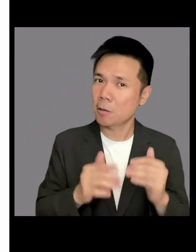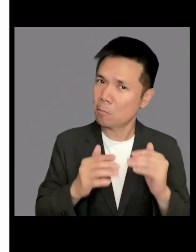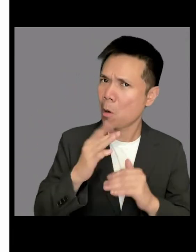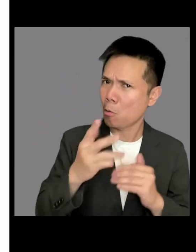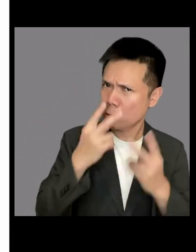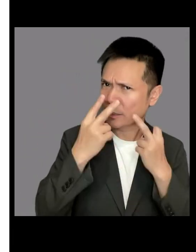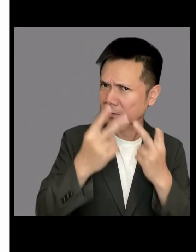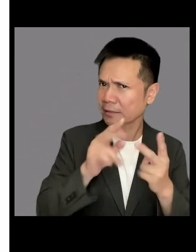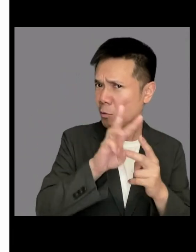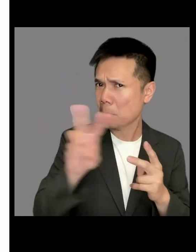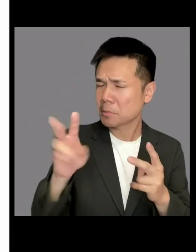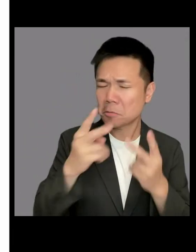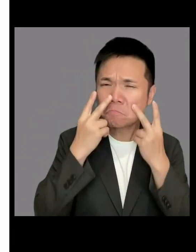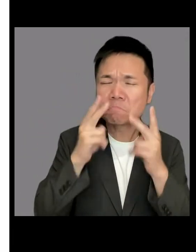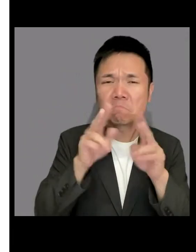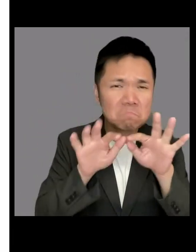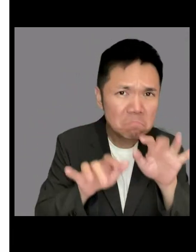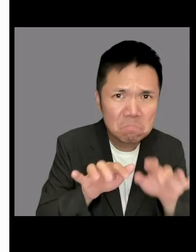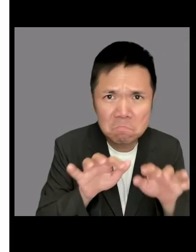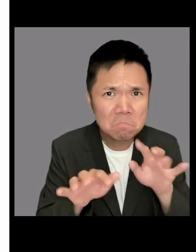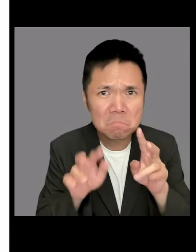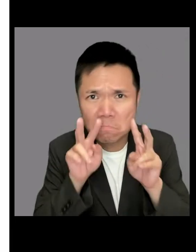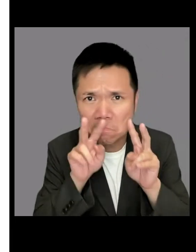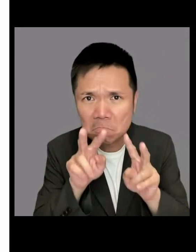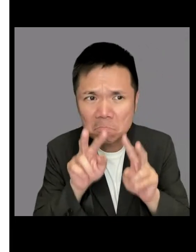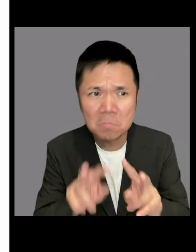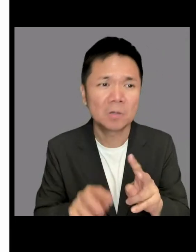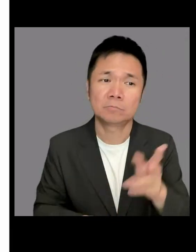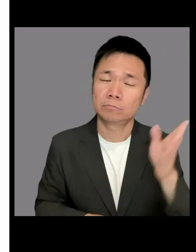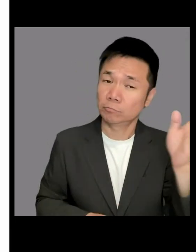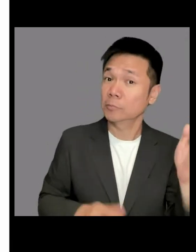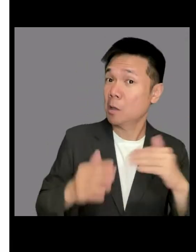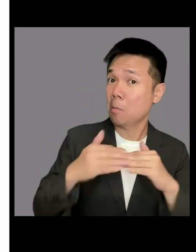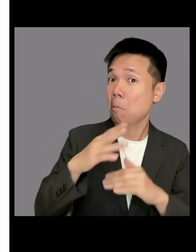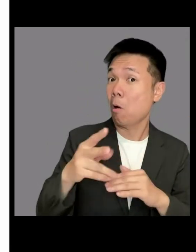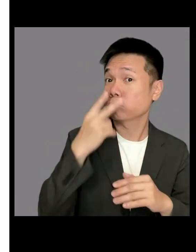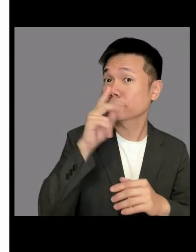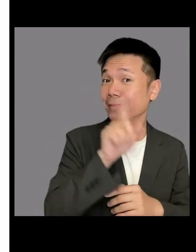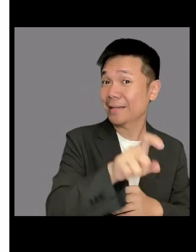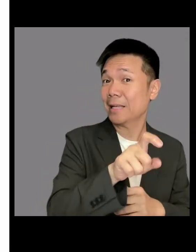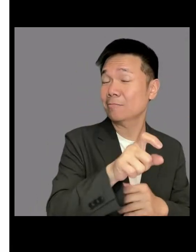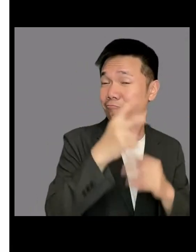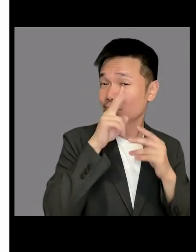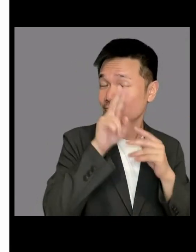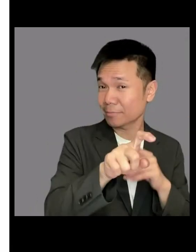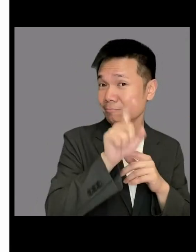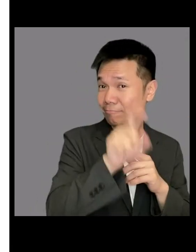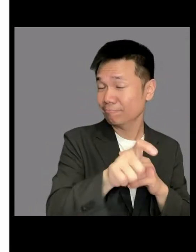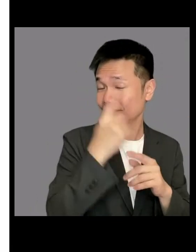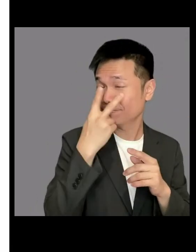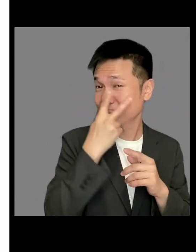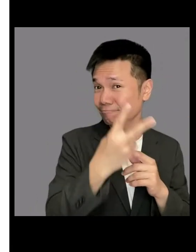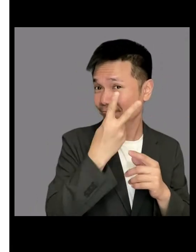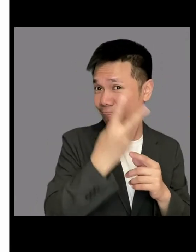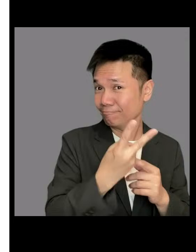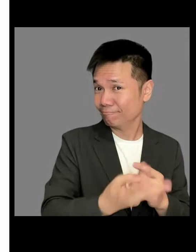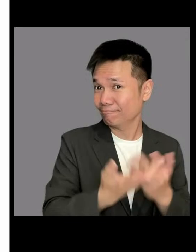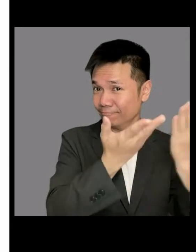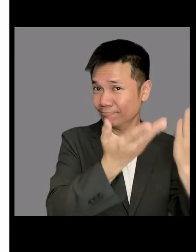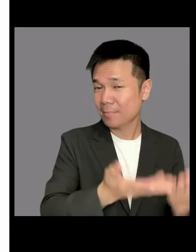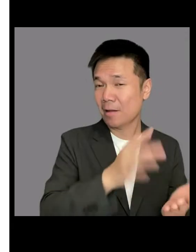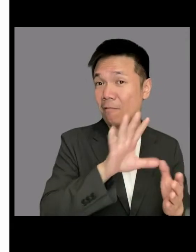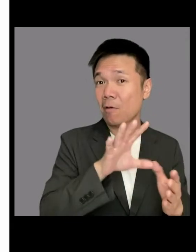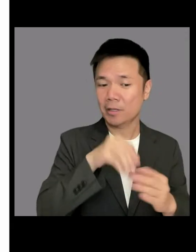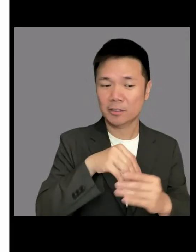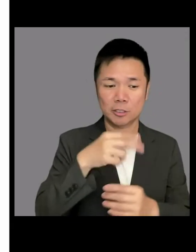on the web. And so I would take a look at this just to get more familiarity about what sorts of features are built into